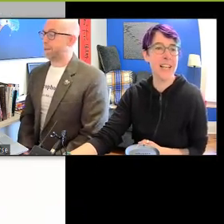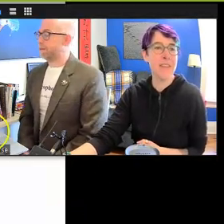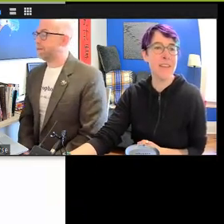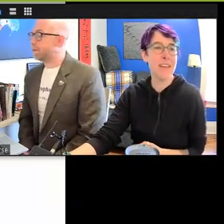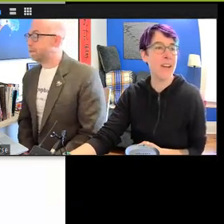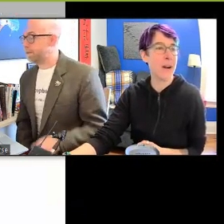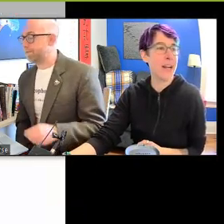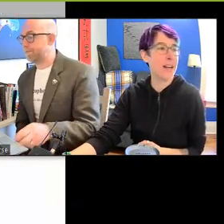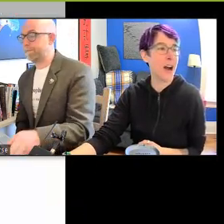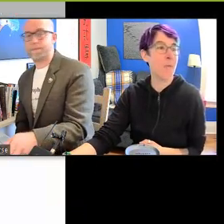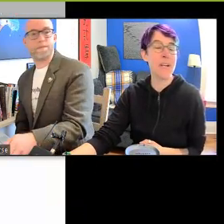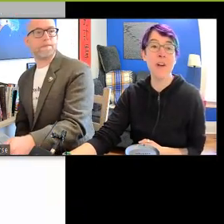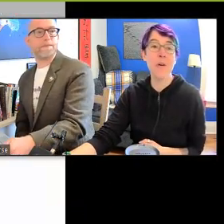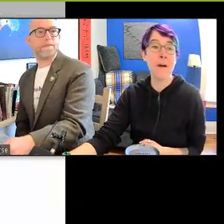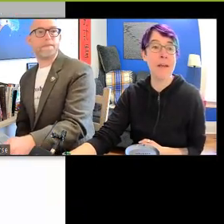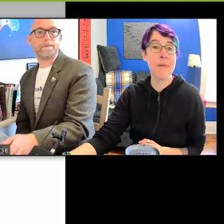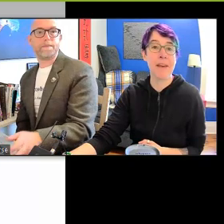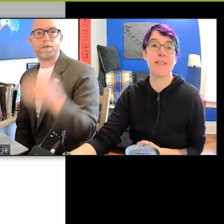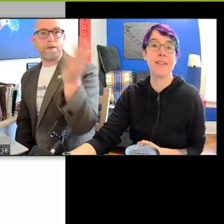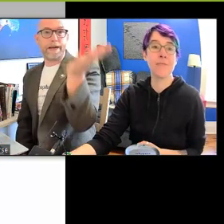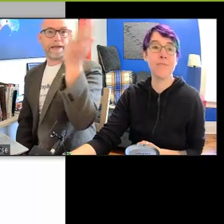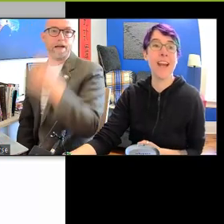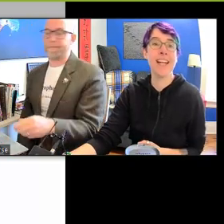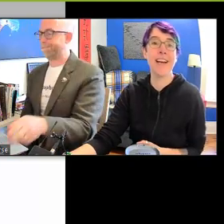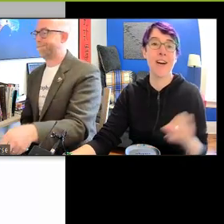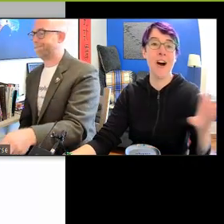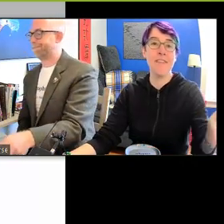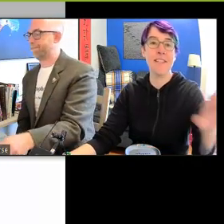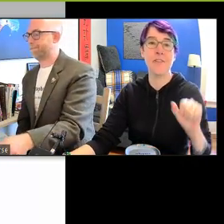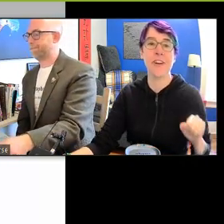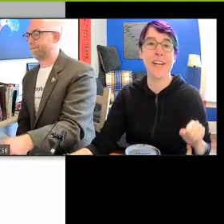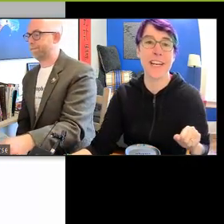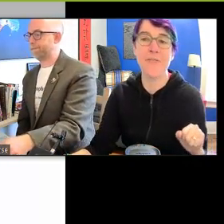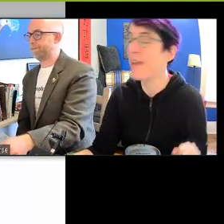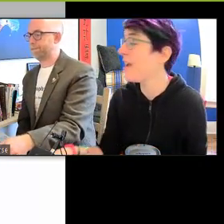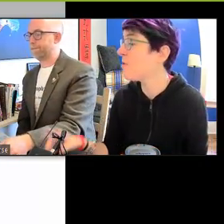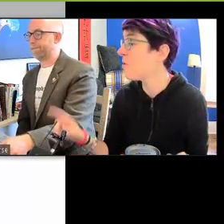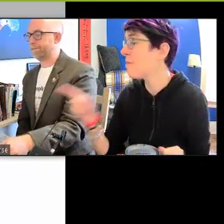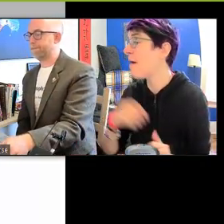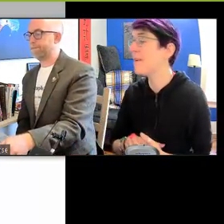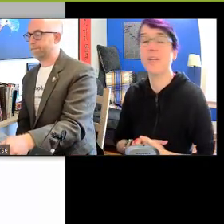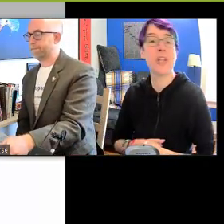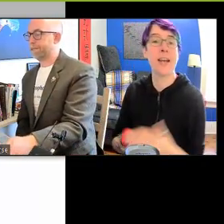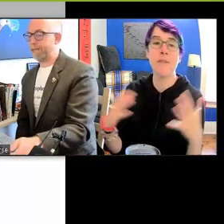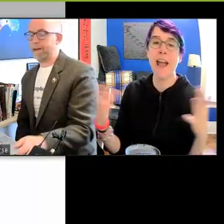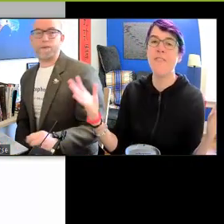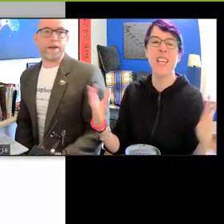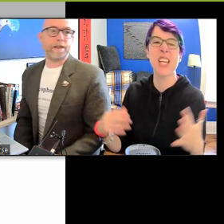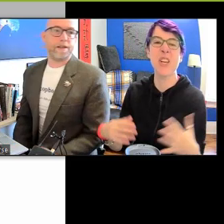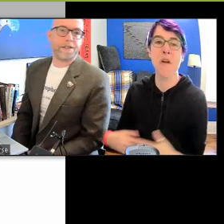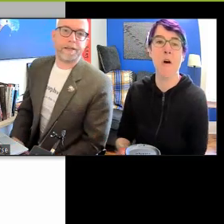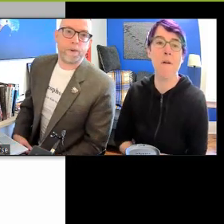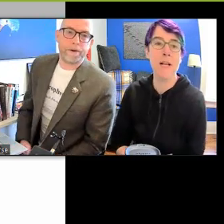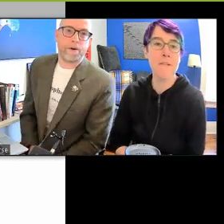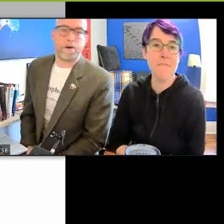cells and bacteria. You know what? What do you know about mammoths? Write it down. Write it here on this screen, if you can, or pop it in the chat. Yeah, and we're